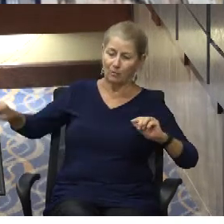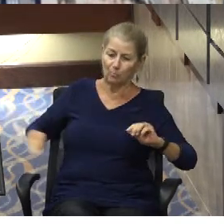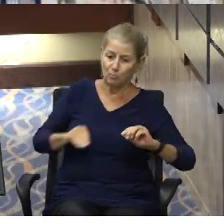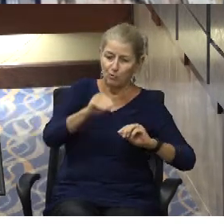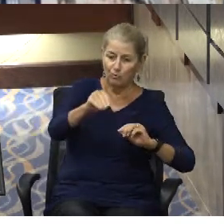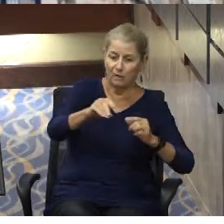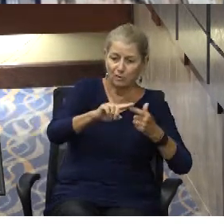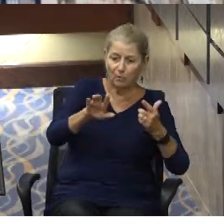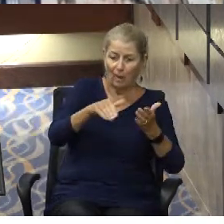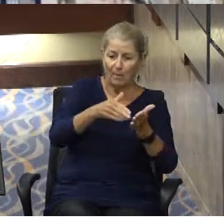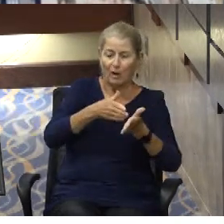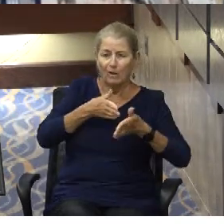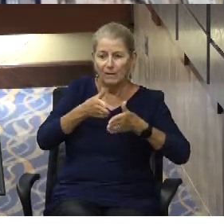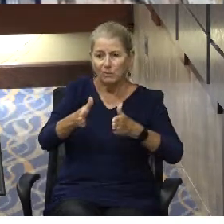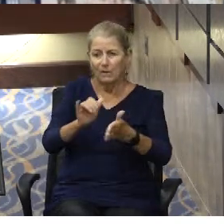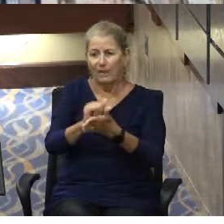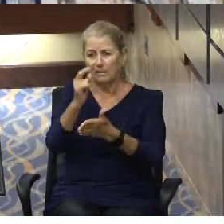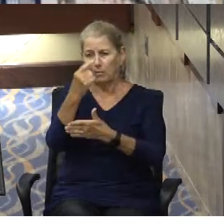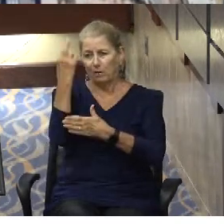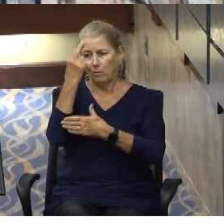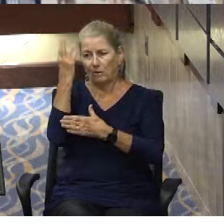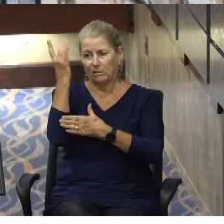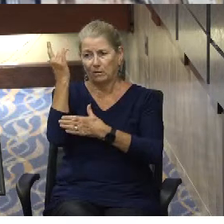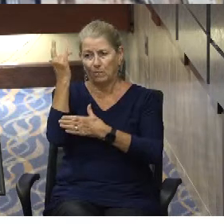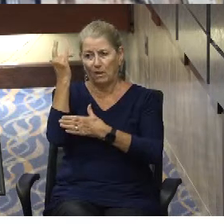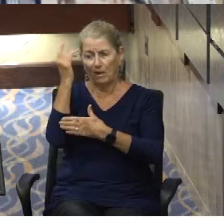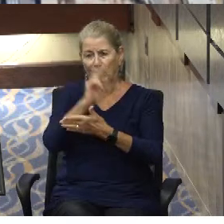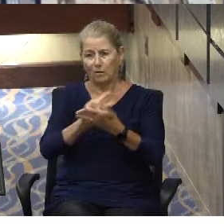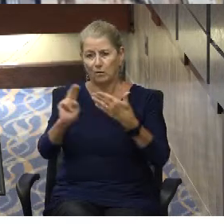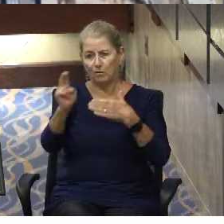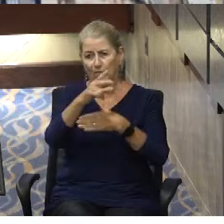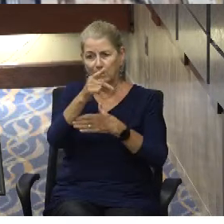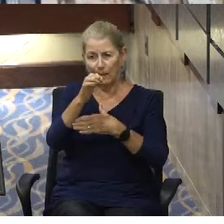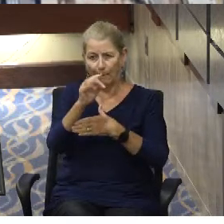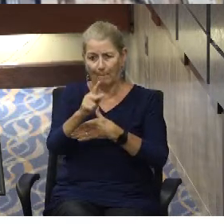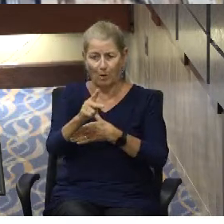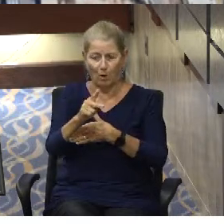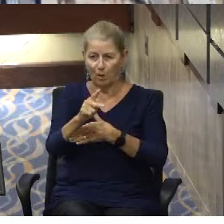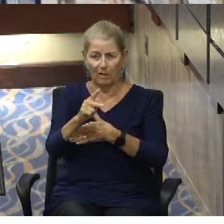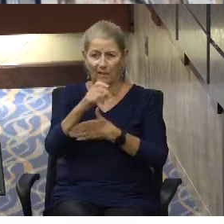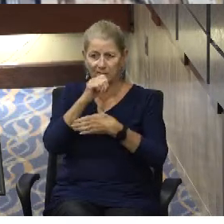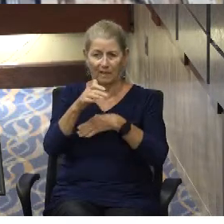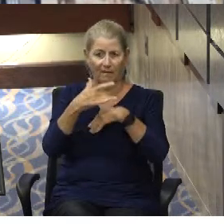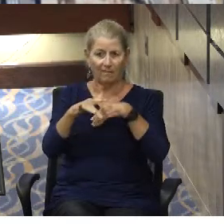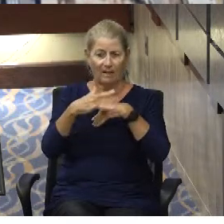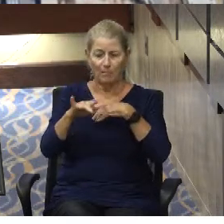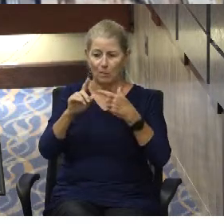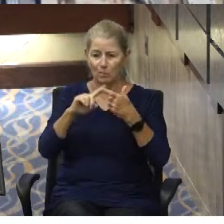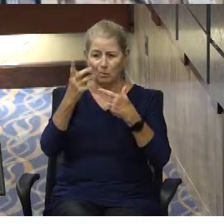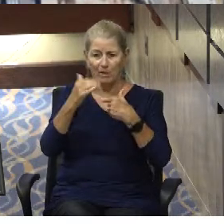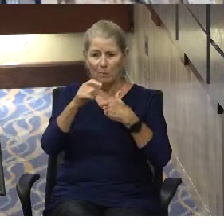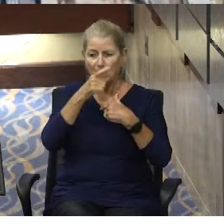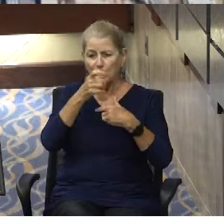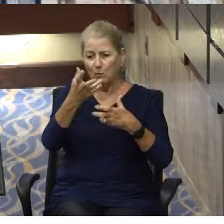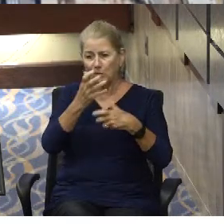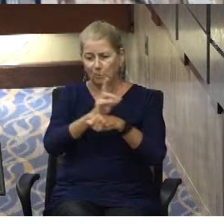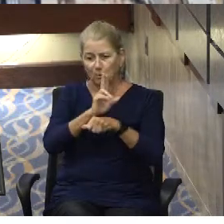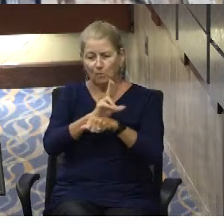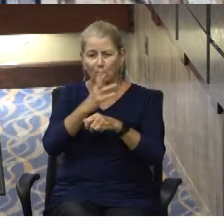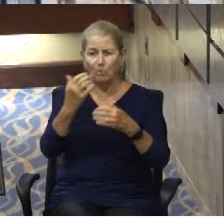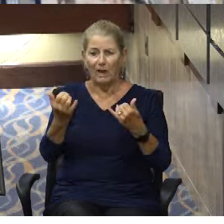of the street, which is one of the reasons why University Parks is not readily available to anybody who wants to use it right